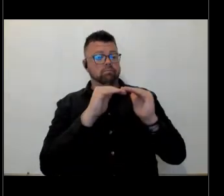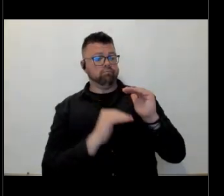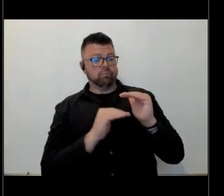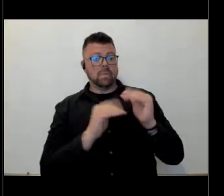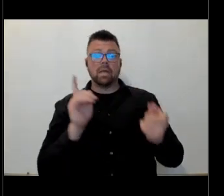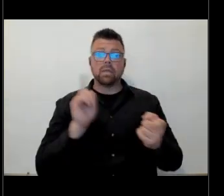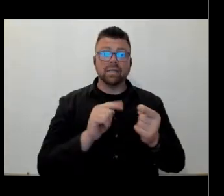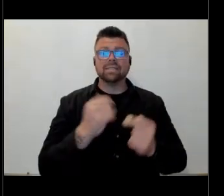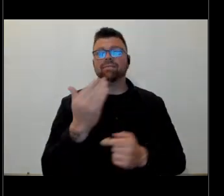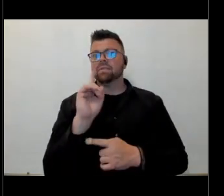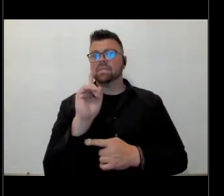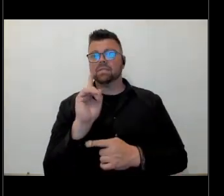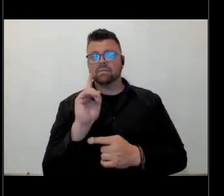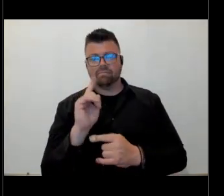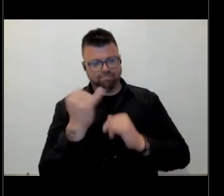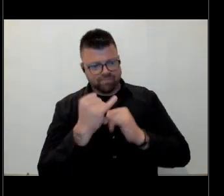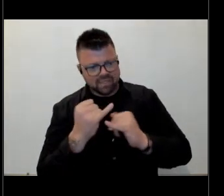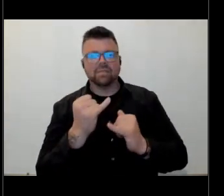reach.